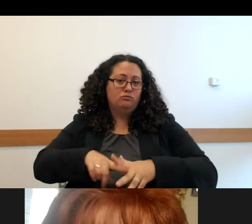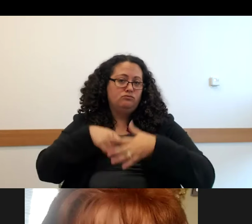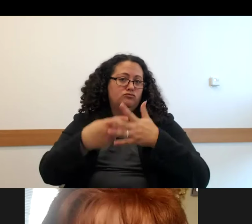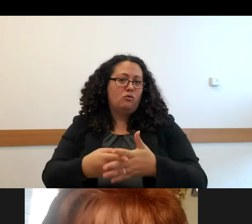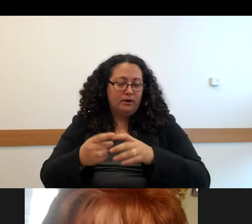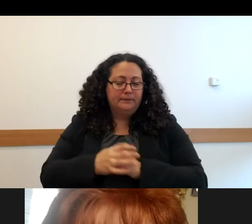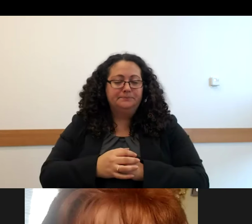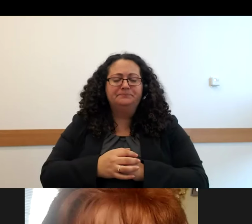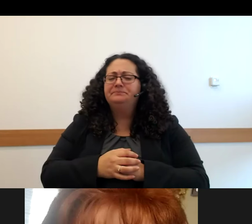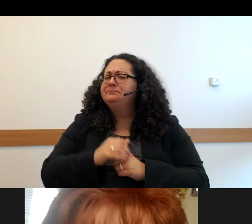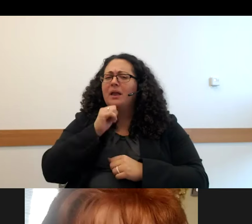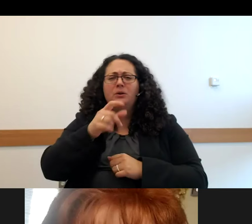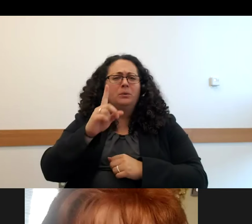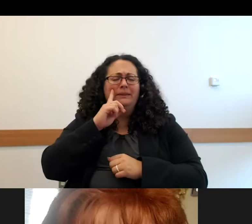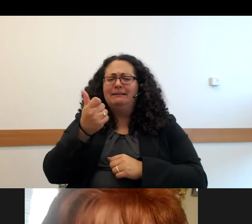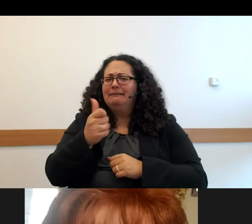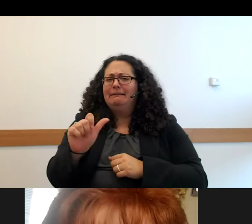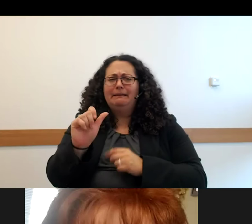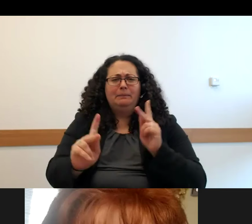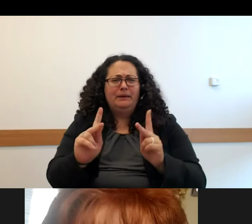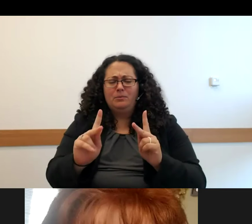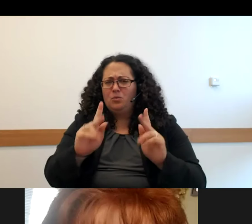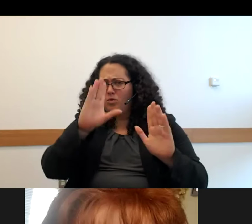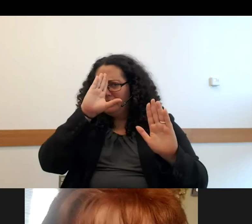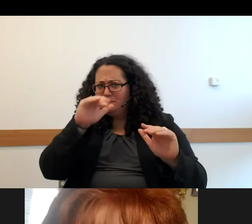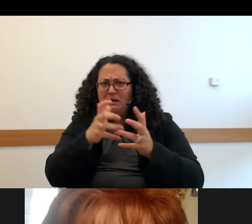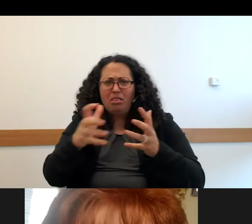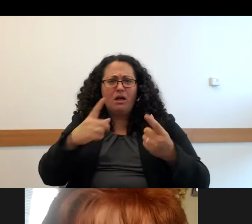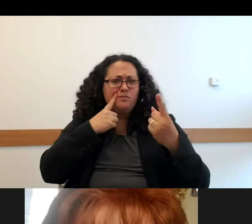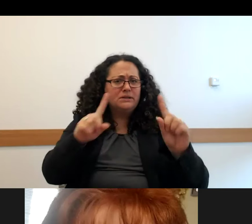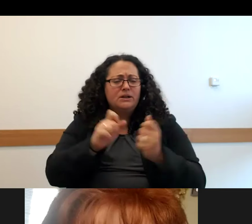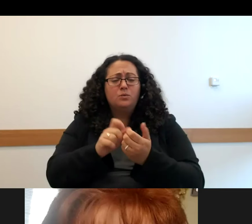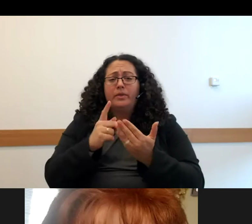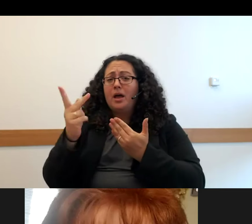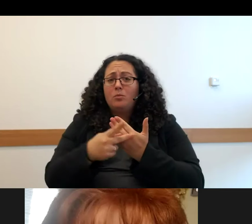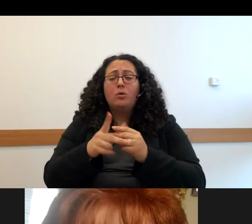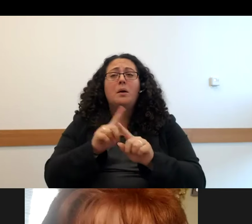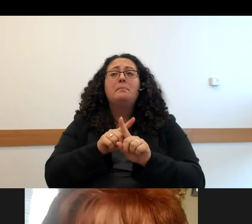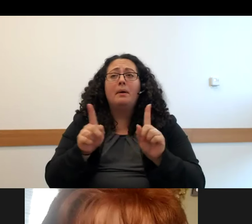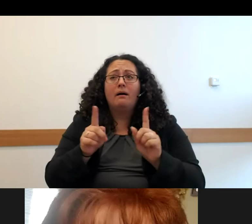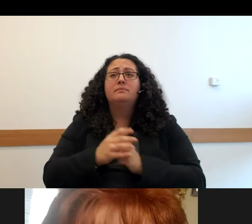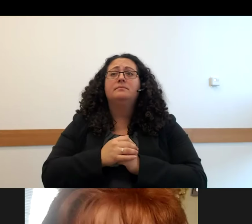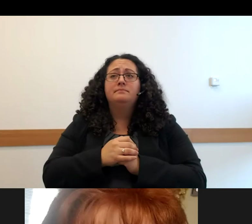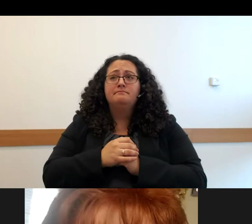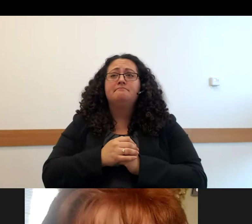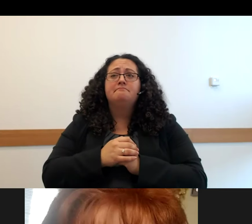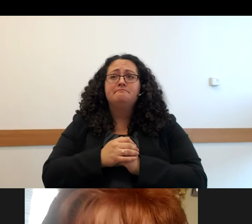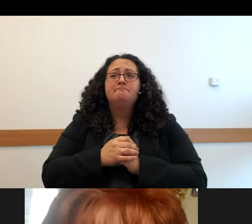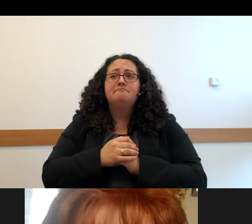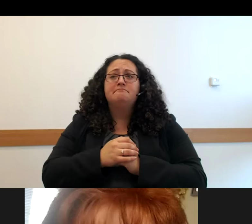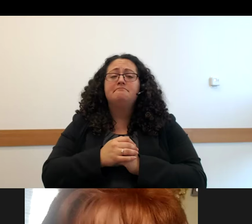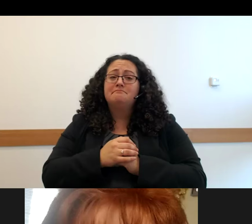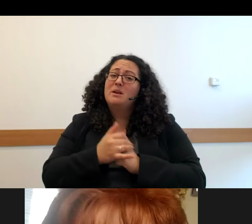And I don't think there were a lot of people expecting a lot of success with that program, but they were